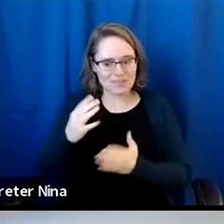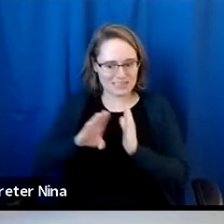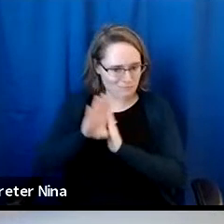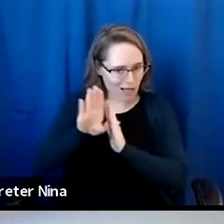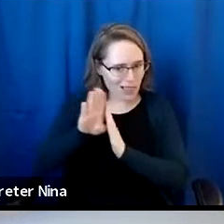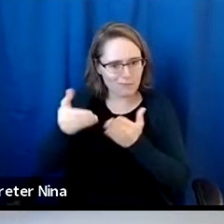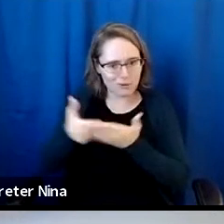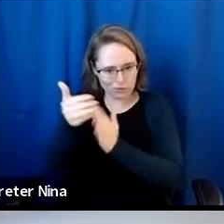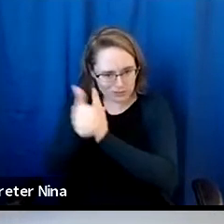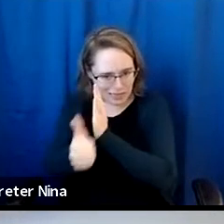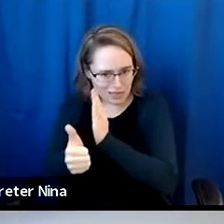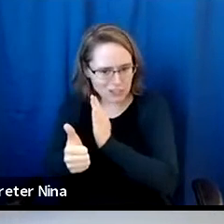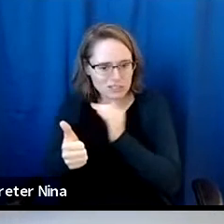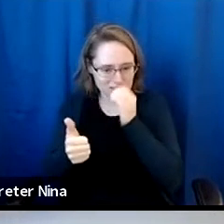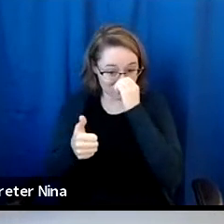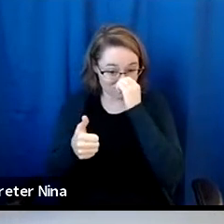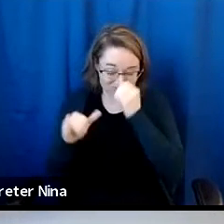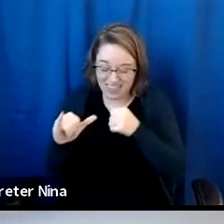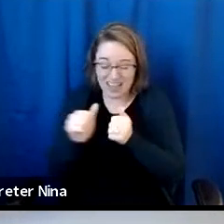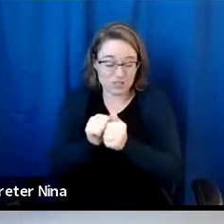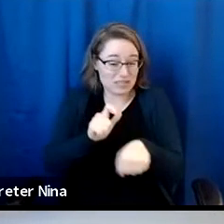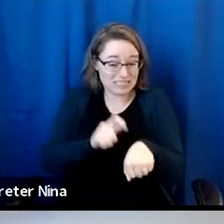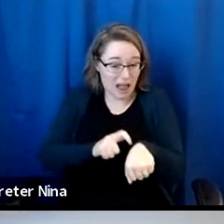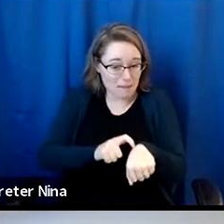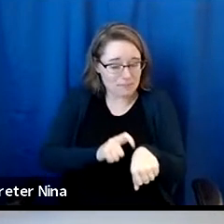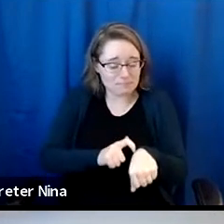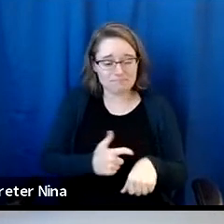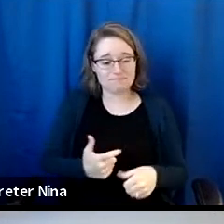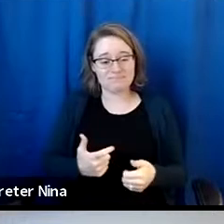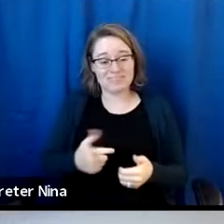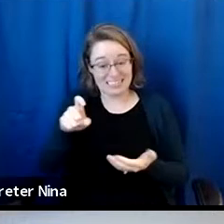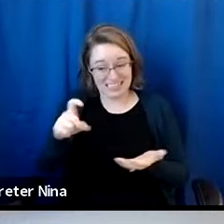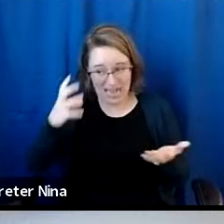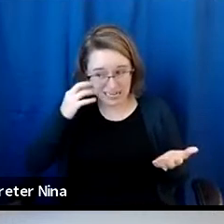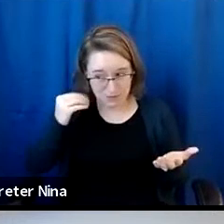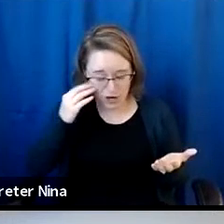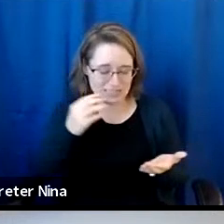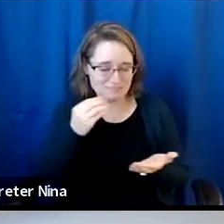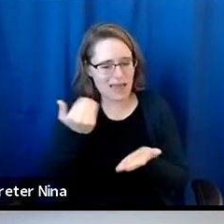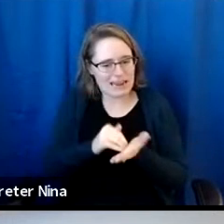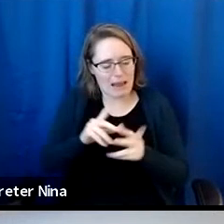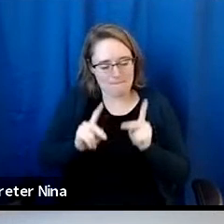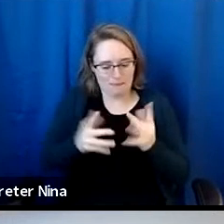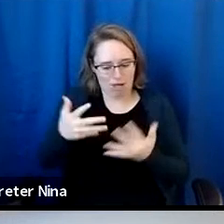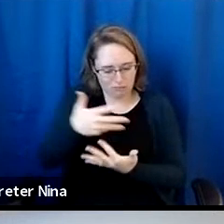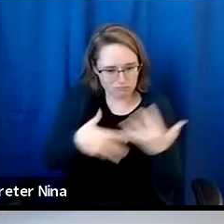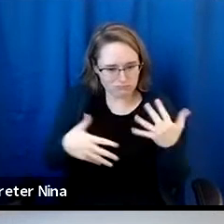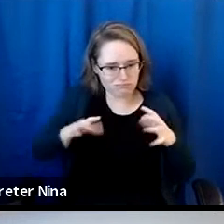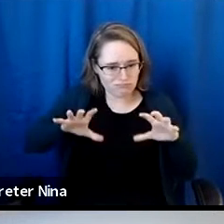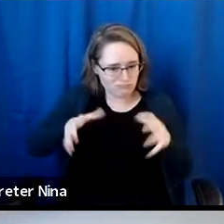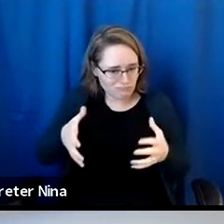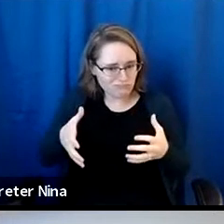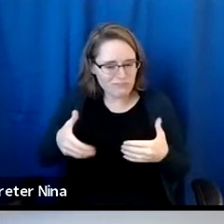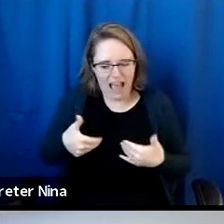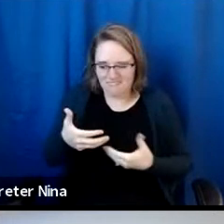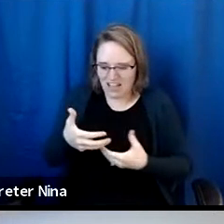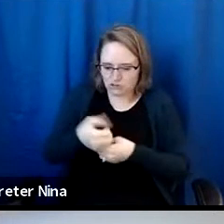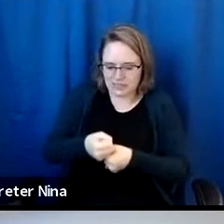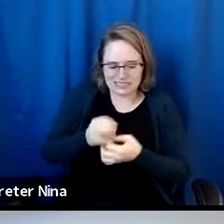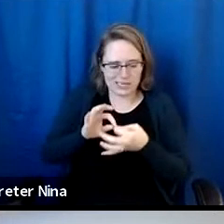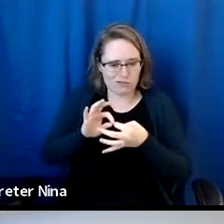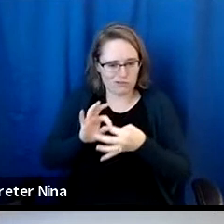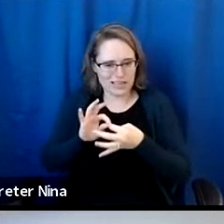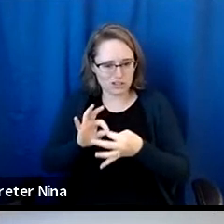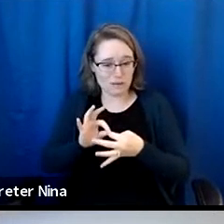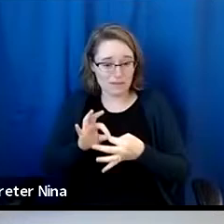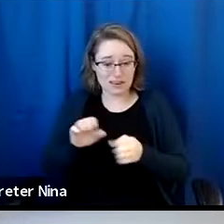And once you, and that comes with time, it comes with experience. And again, having people around you where you have that trust and relationship where they can